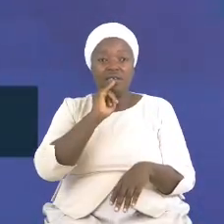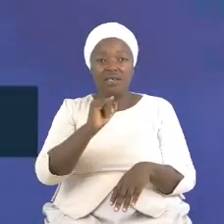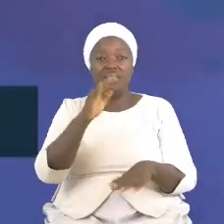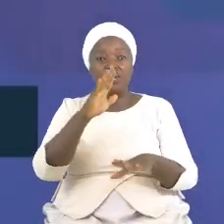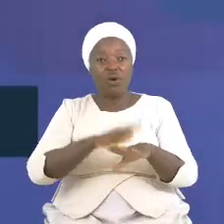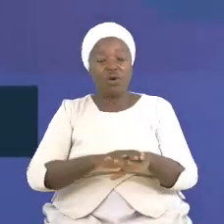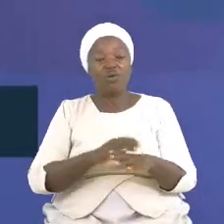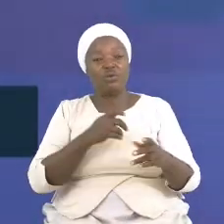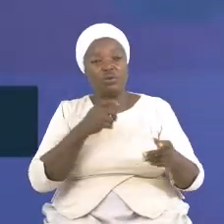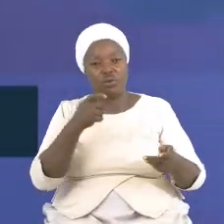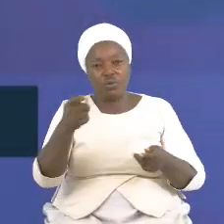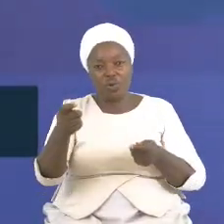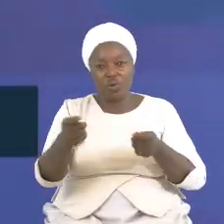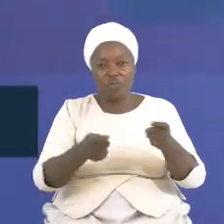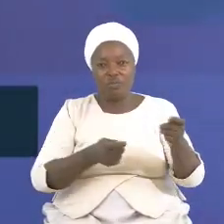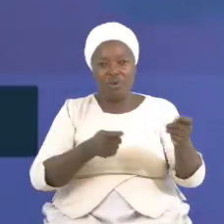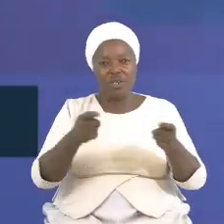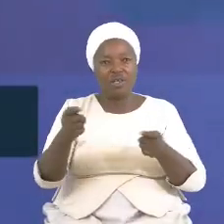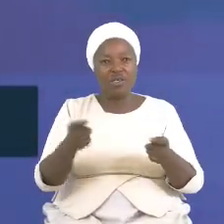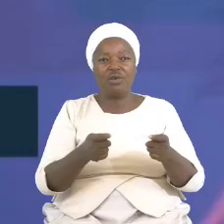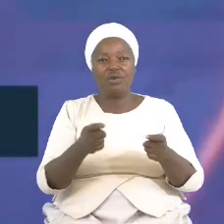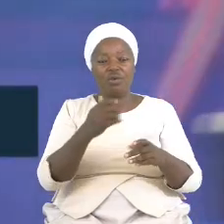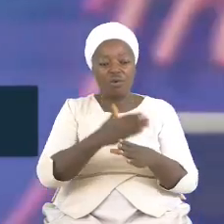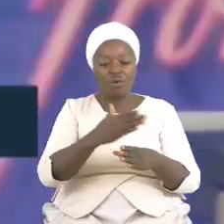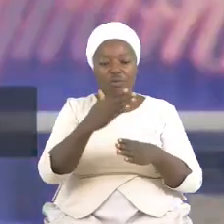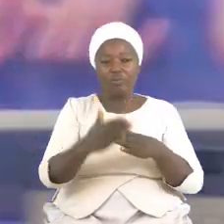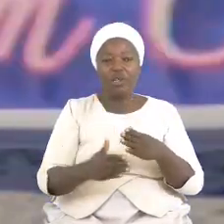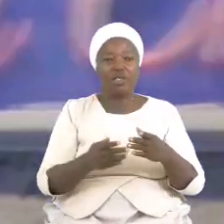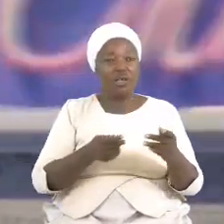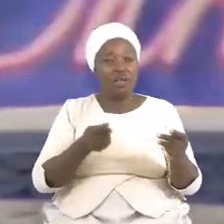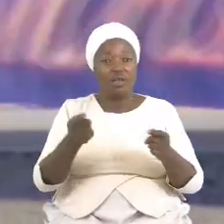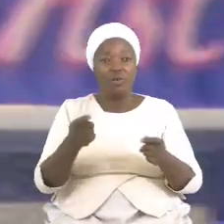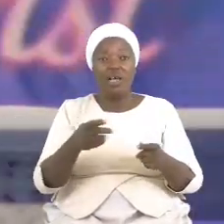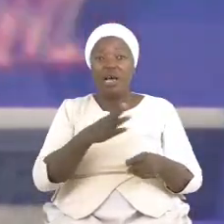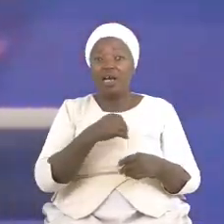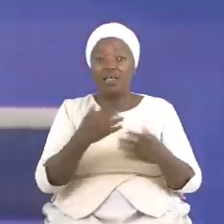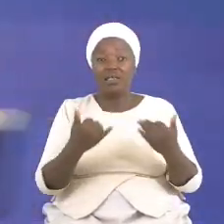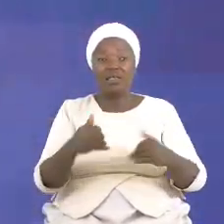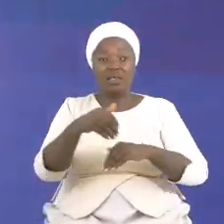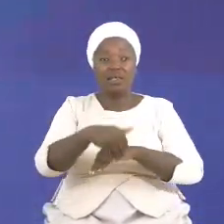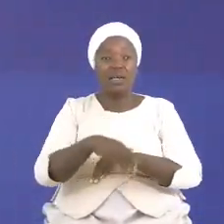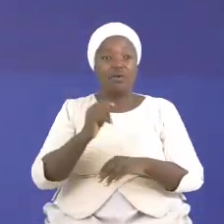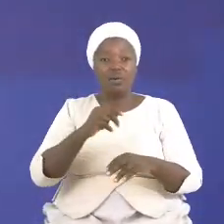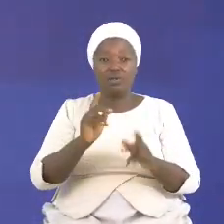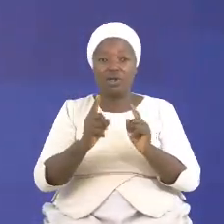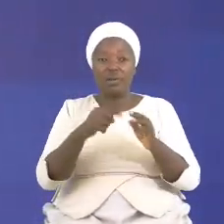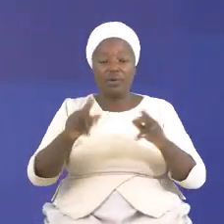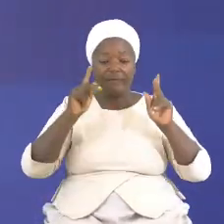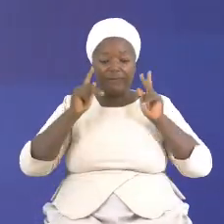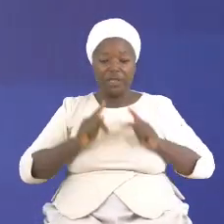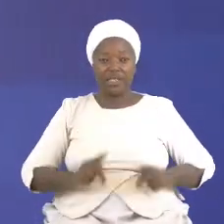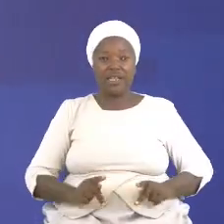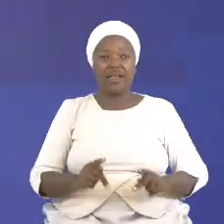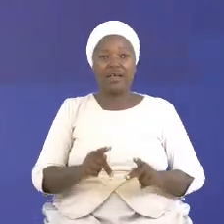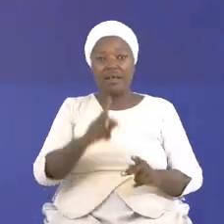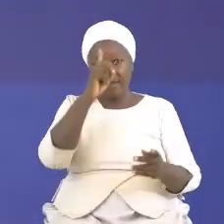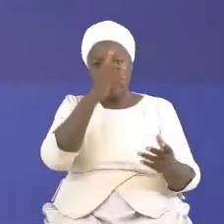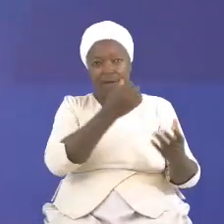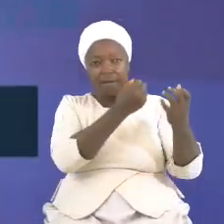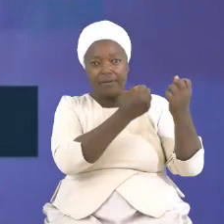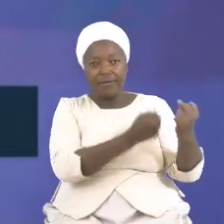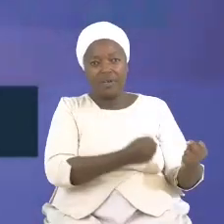dominion, complete dominion. And tonight, I'm talking on personal faith for present